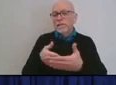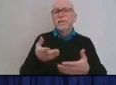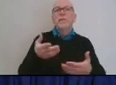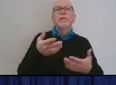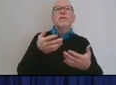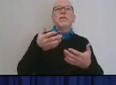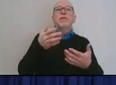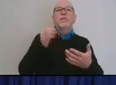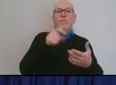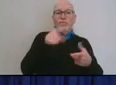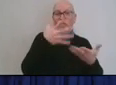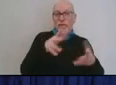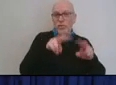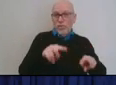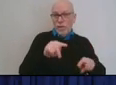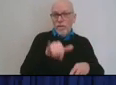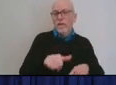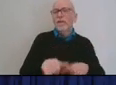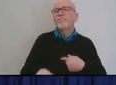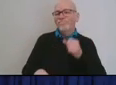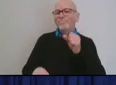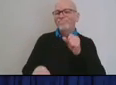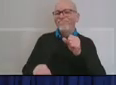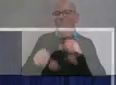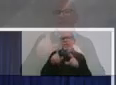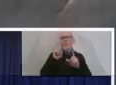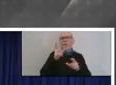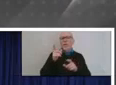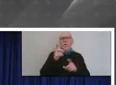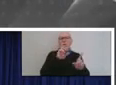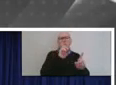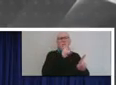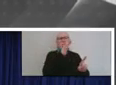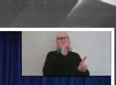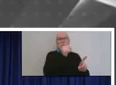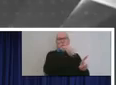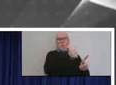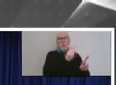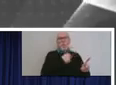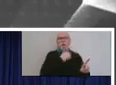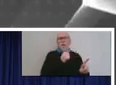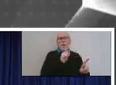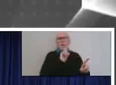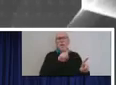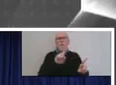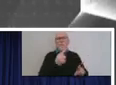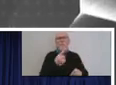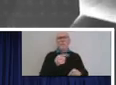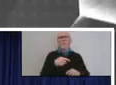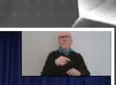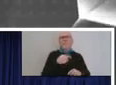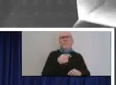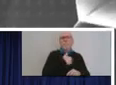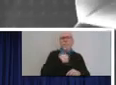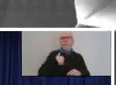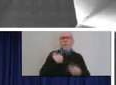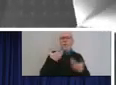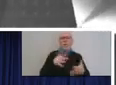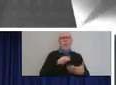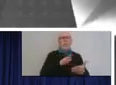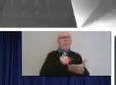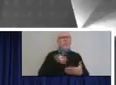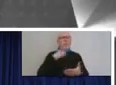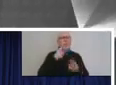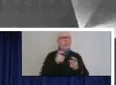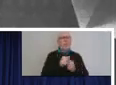Oh, yeah. Yes, we have. Chris, I'll buy you some time, but... Okay, well, if you would like to watch the remainder of the question and